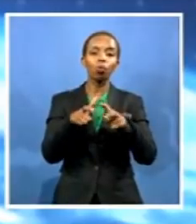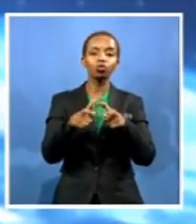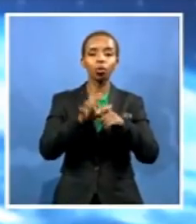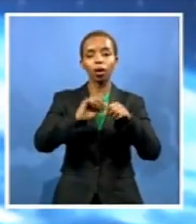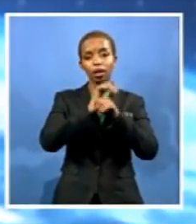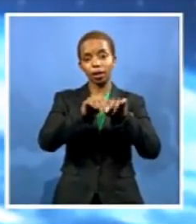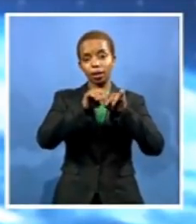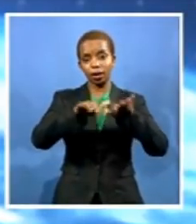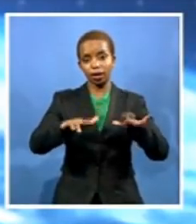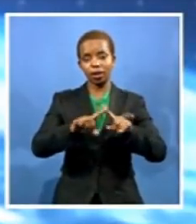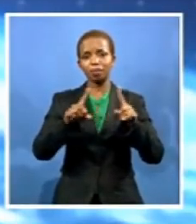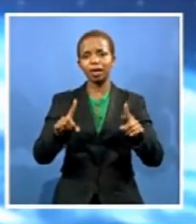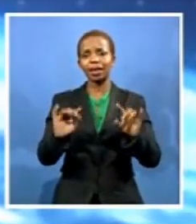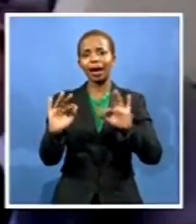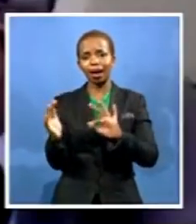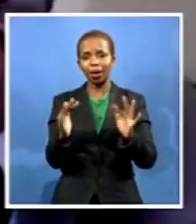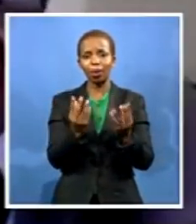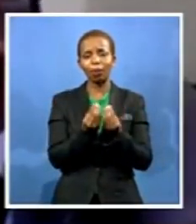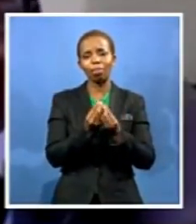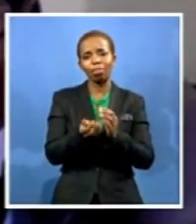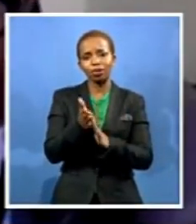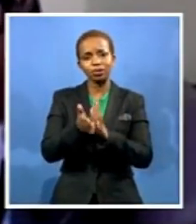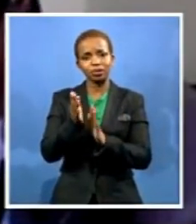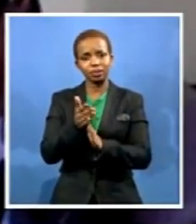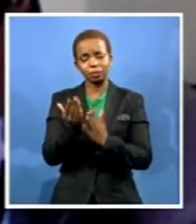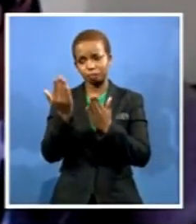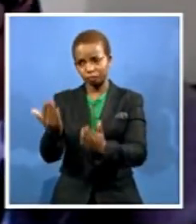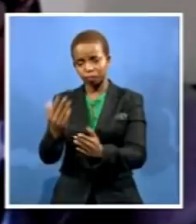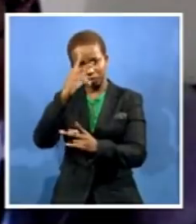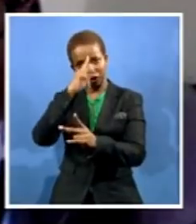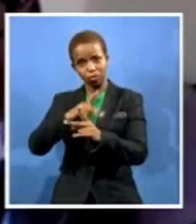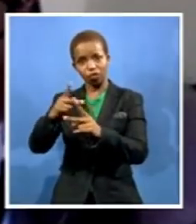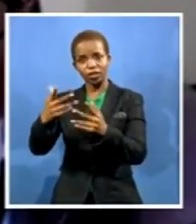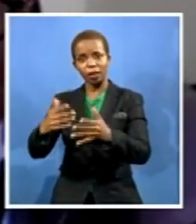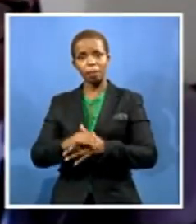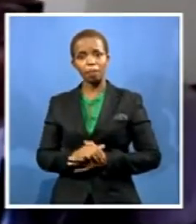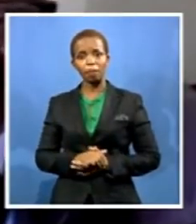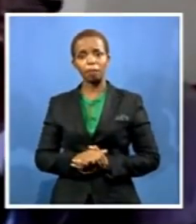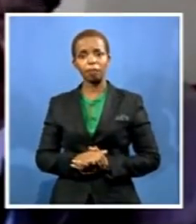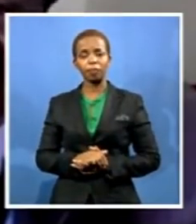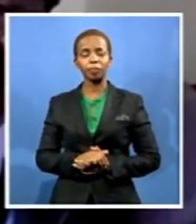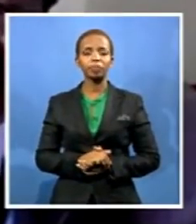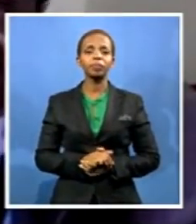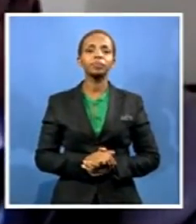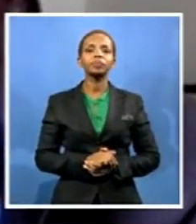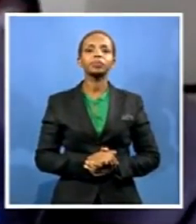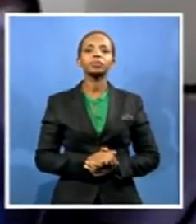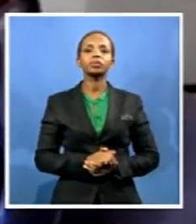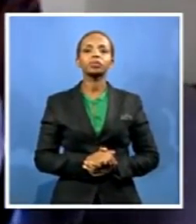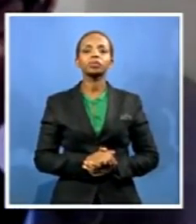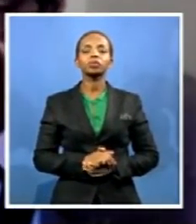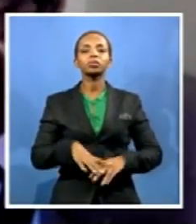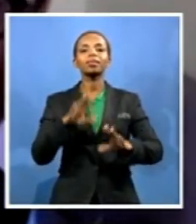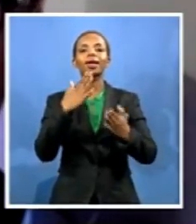Professor. Yeah, thank you again. And I mean, on the level, or at the level that this is